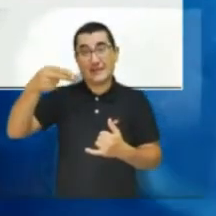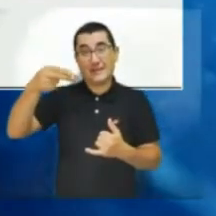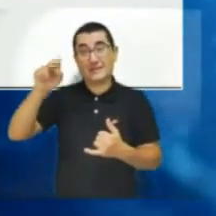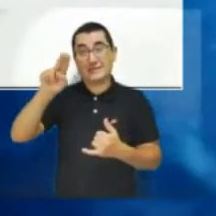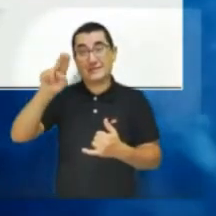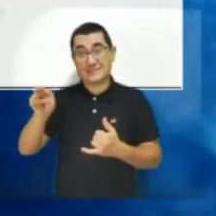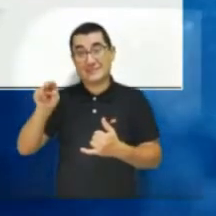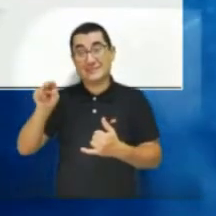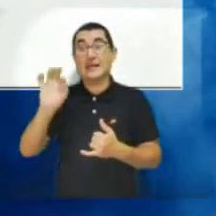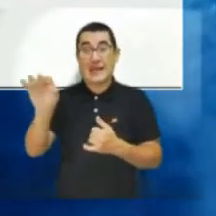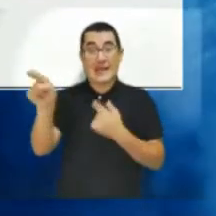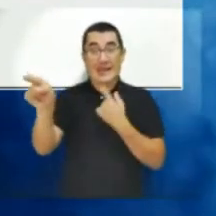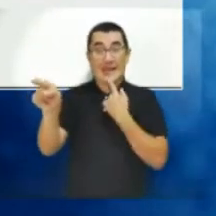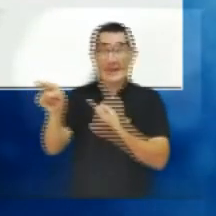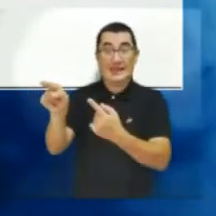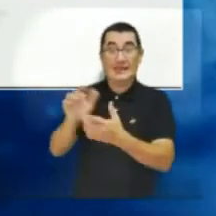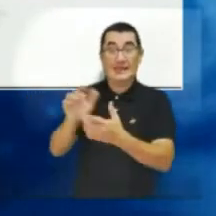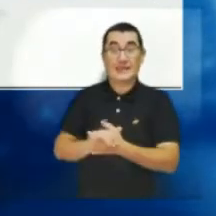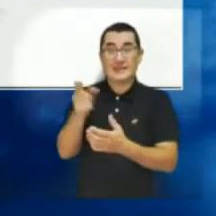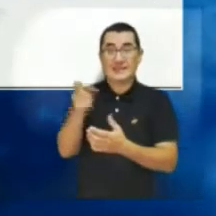on experimentations now.